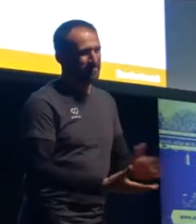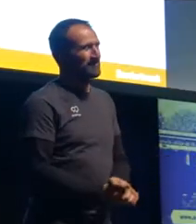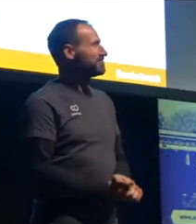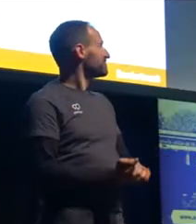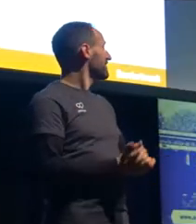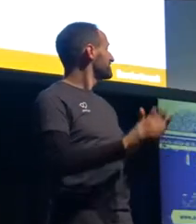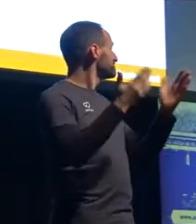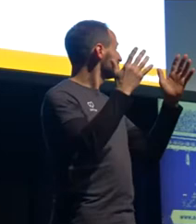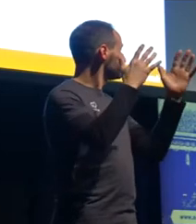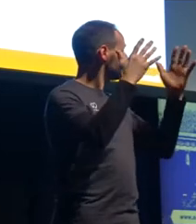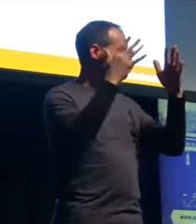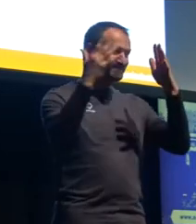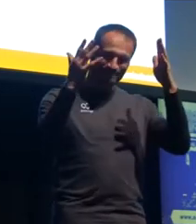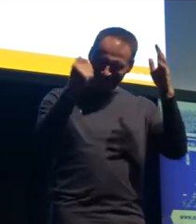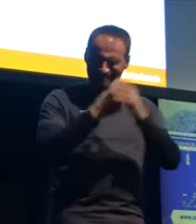Hi.